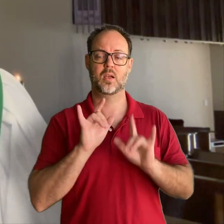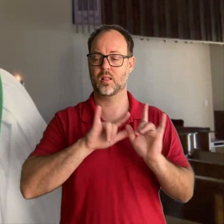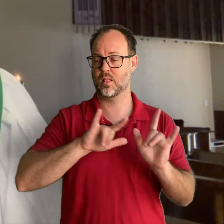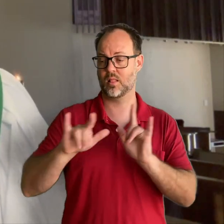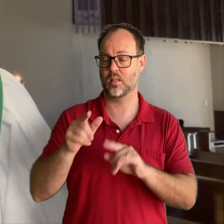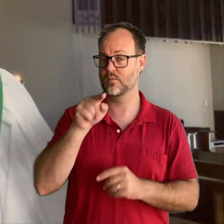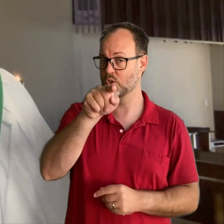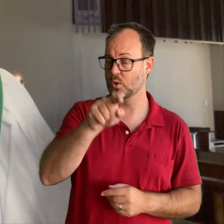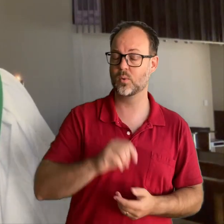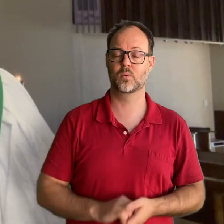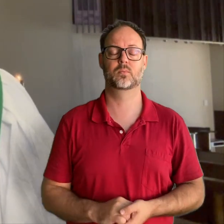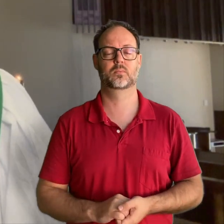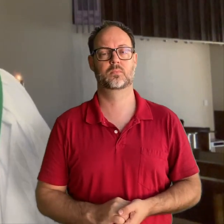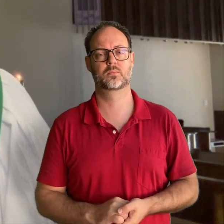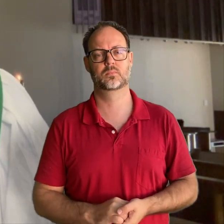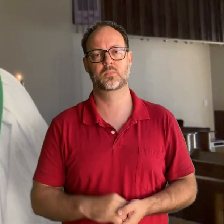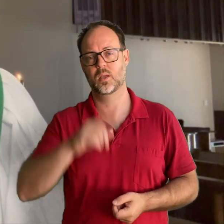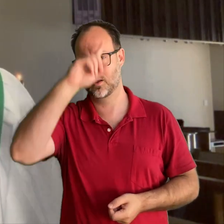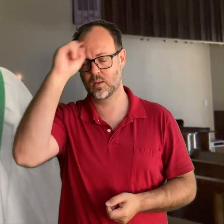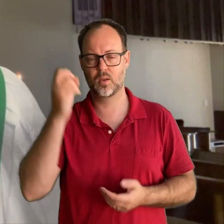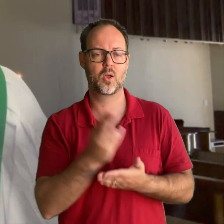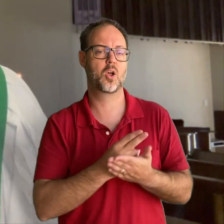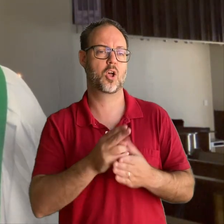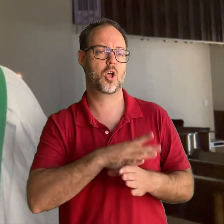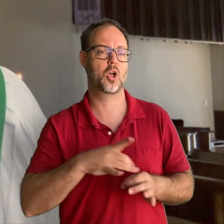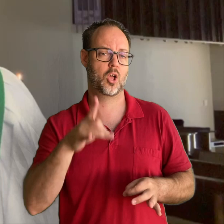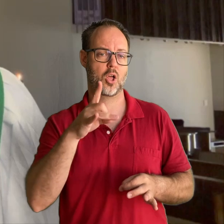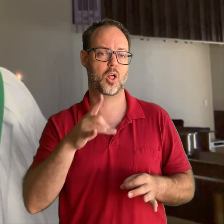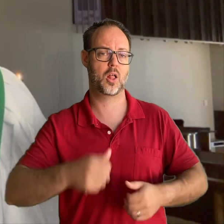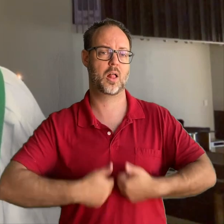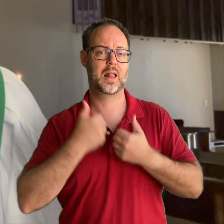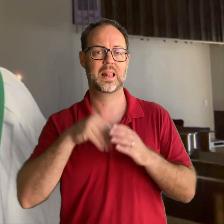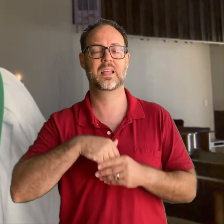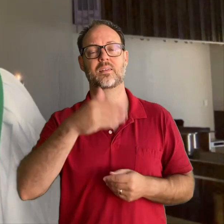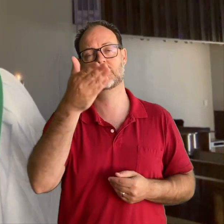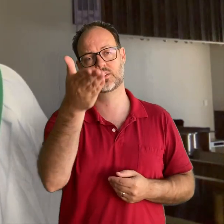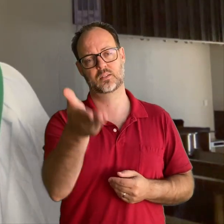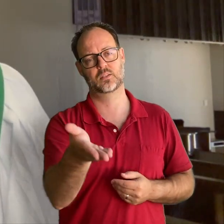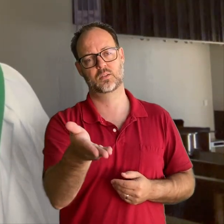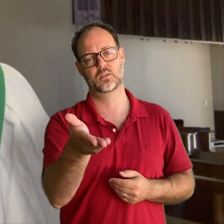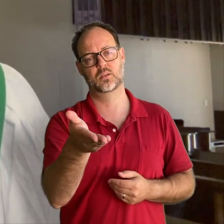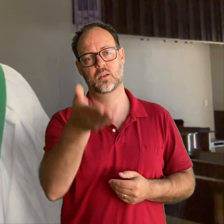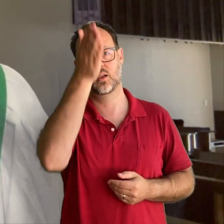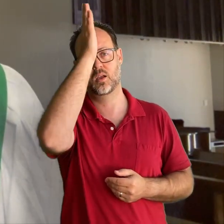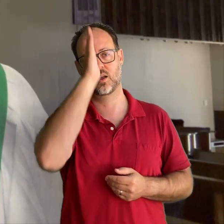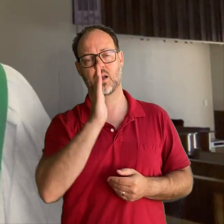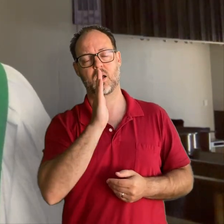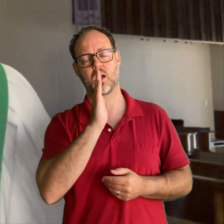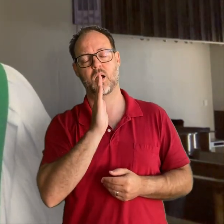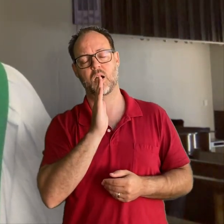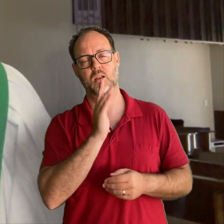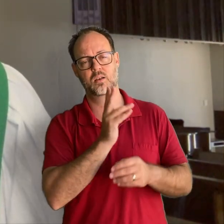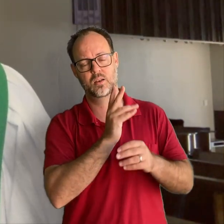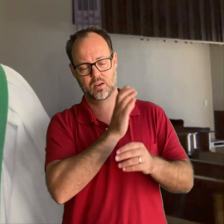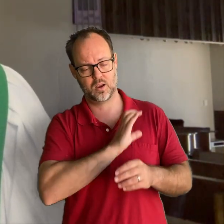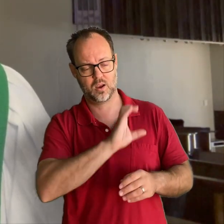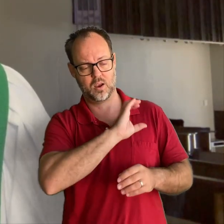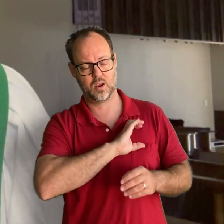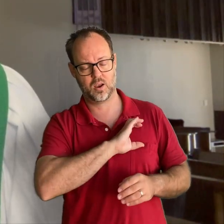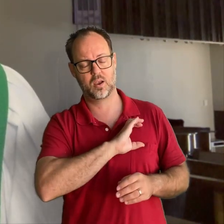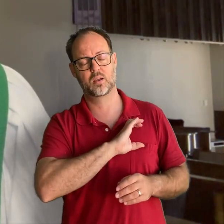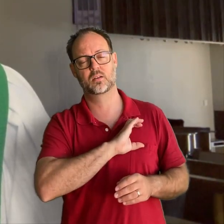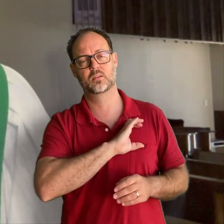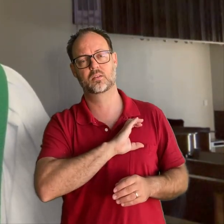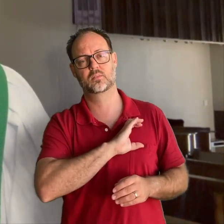you. Because the Holy Spirit lives within you, godly character